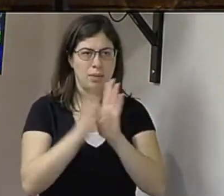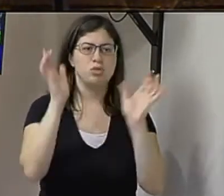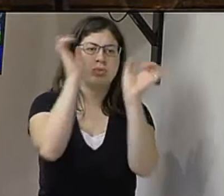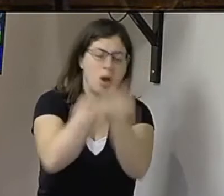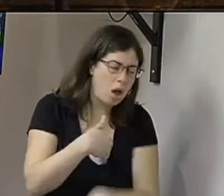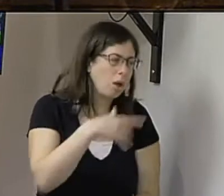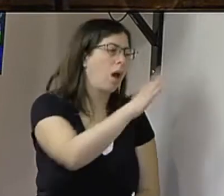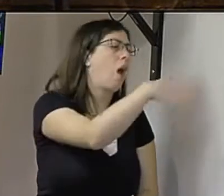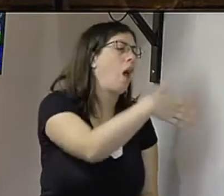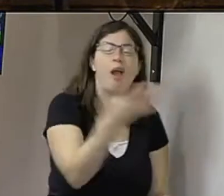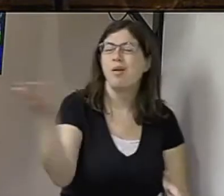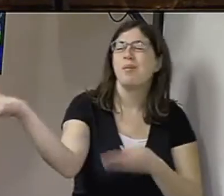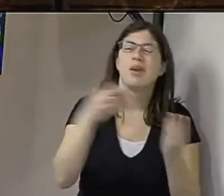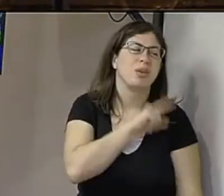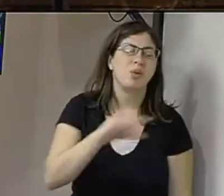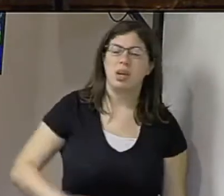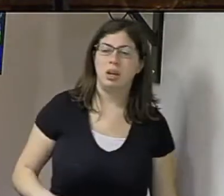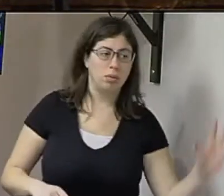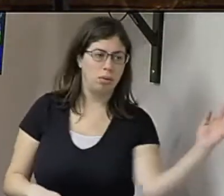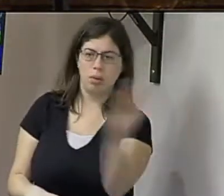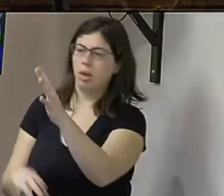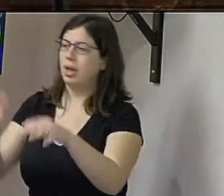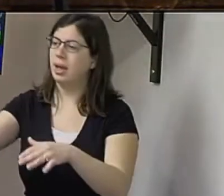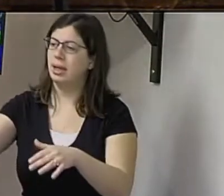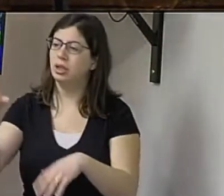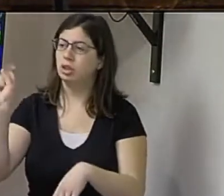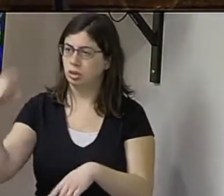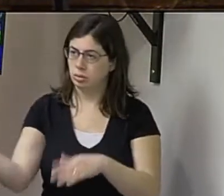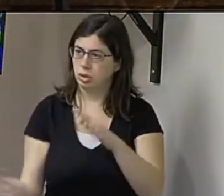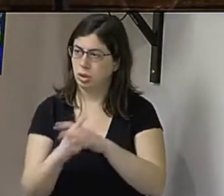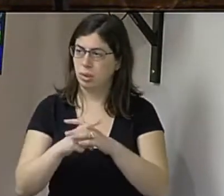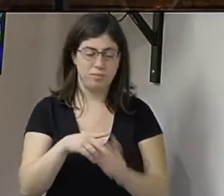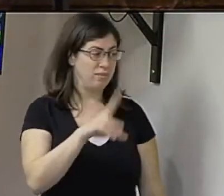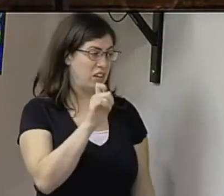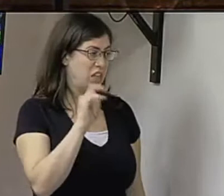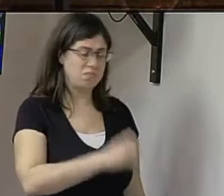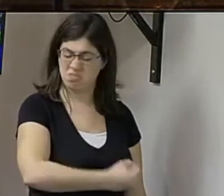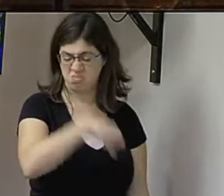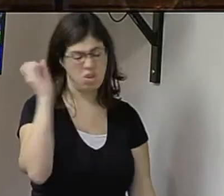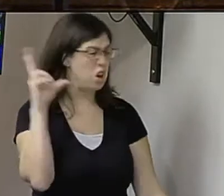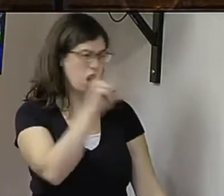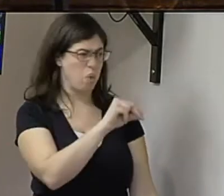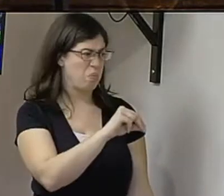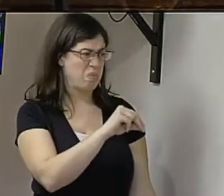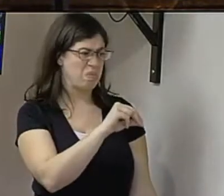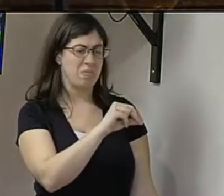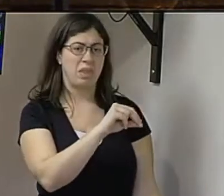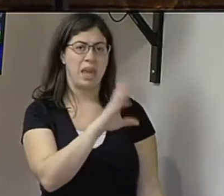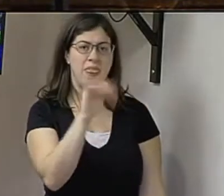these guys, go bring my queen. They go say, hey, you're supposed to show up. And Queen Vashti refuses. You know that it's a